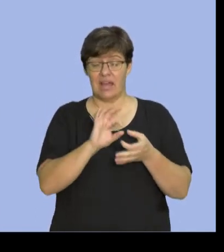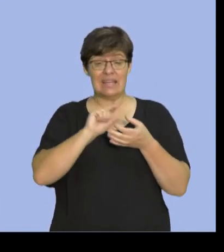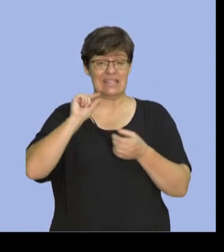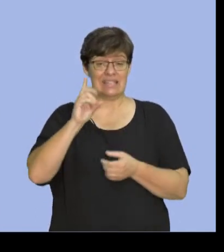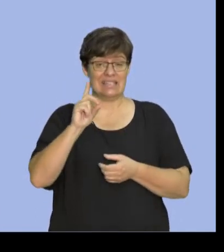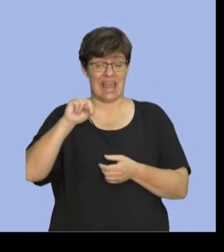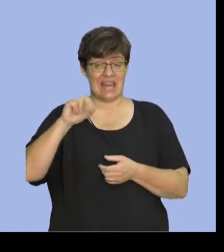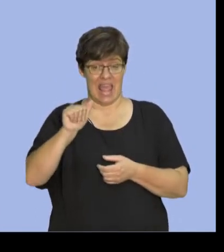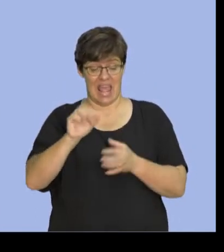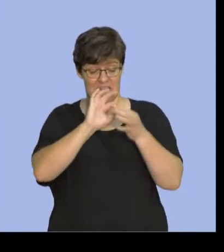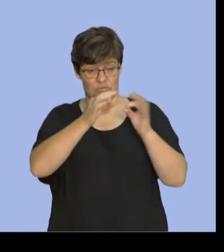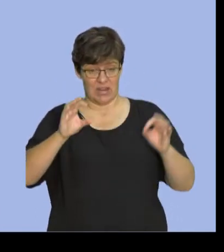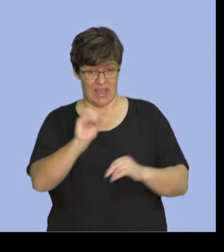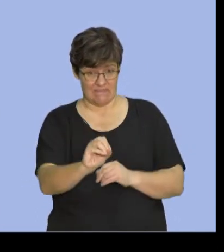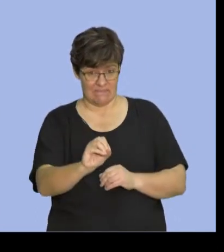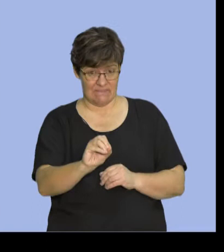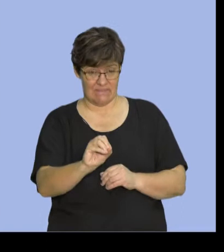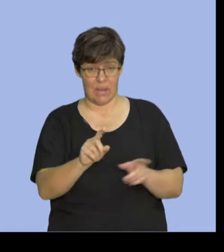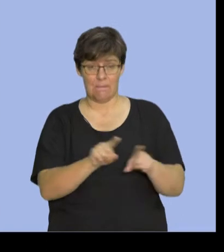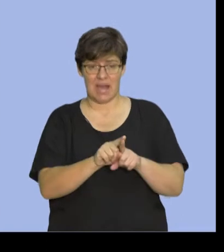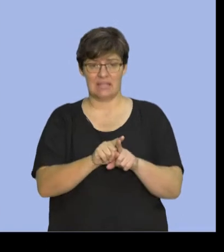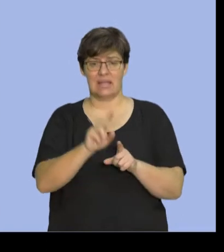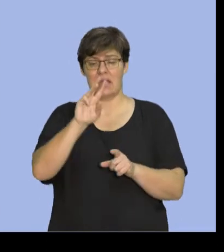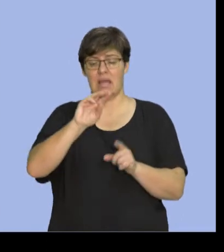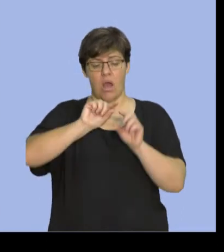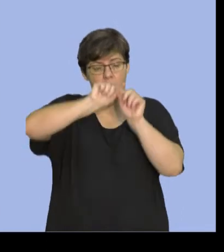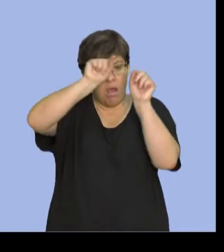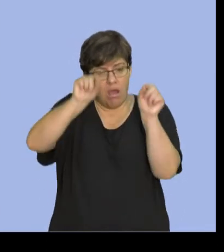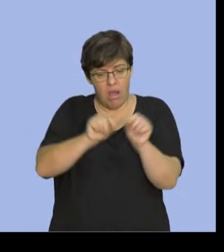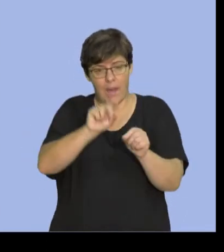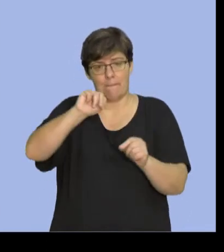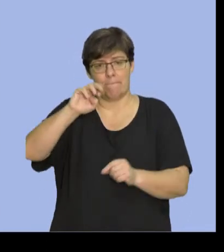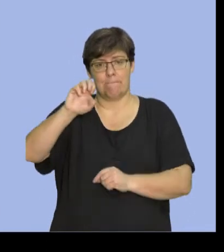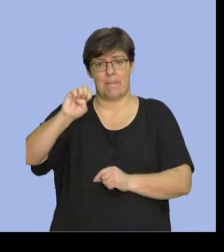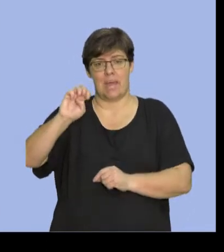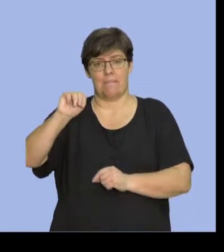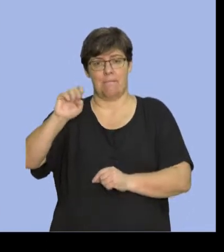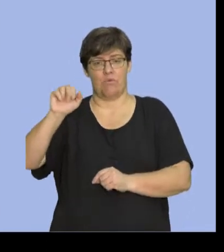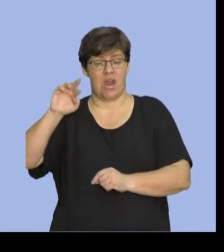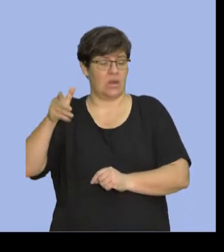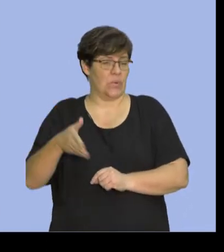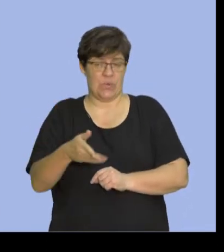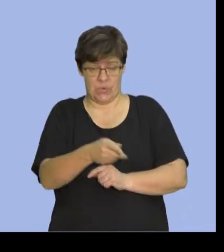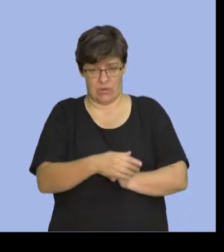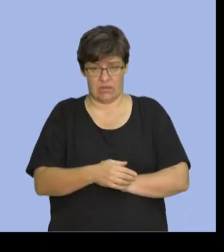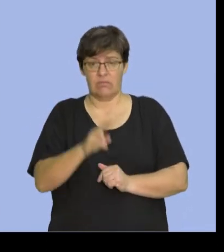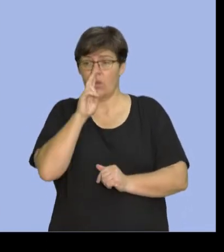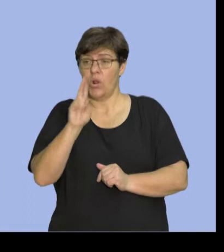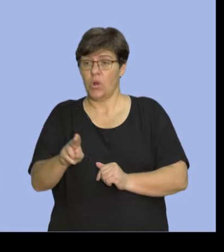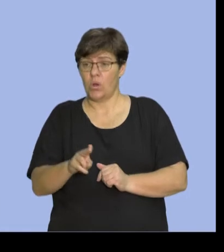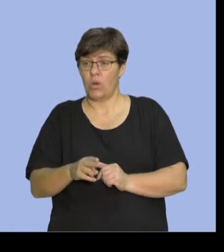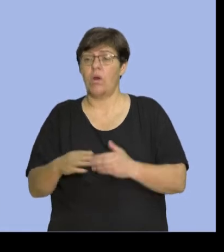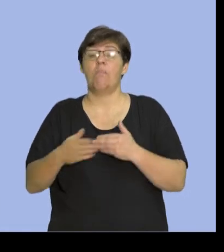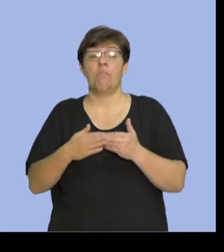but not necessarily a membrane bound organelle. However, when we look at more developed